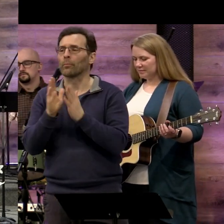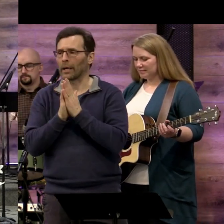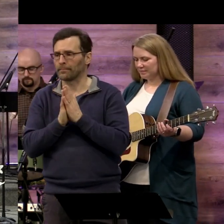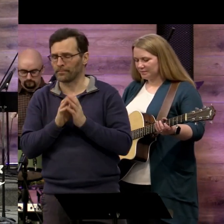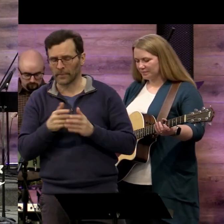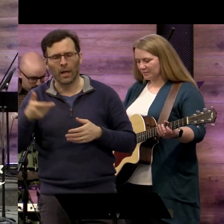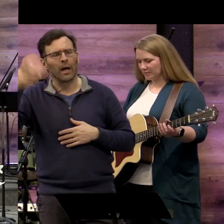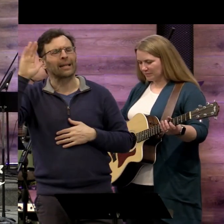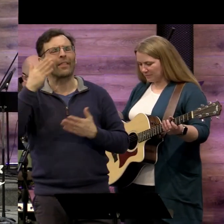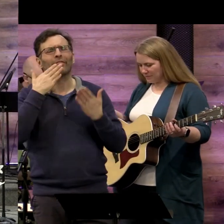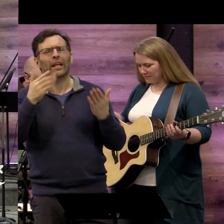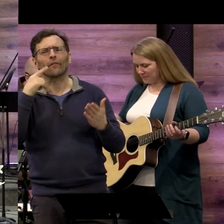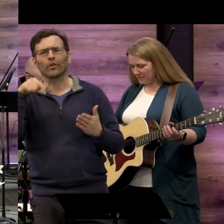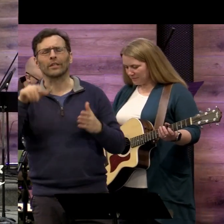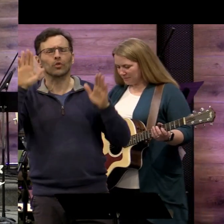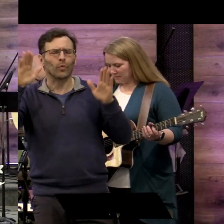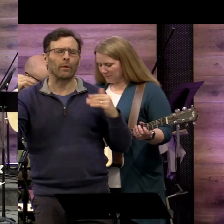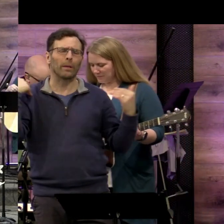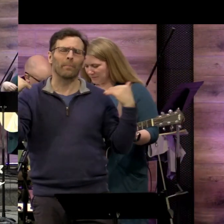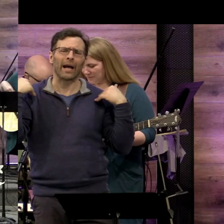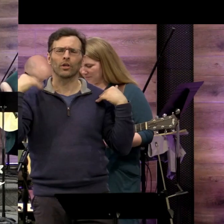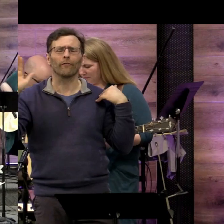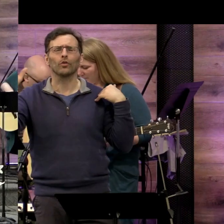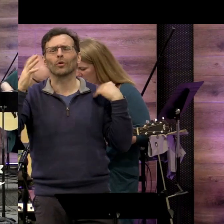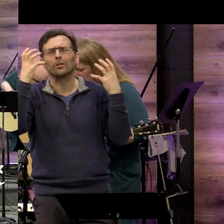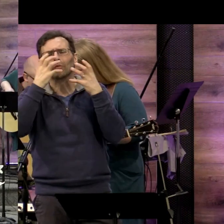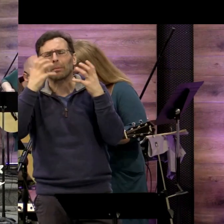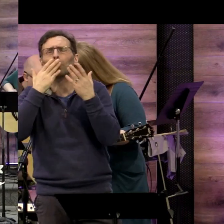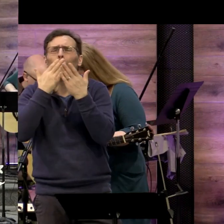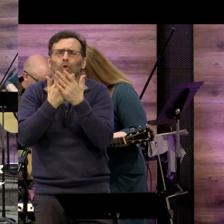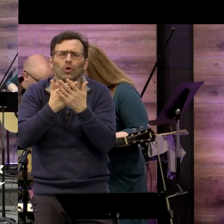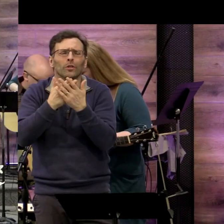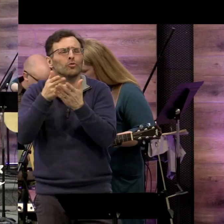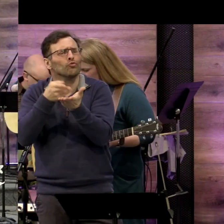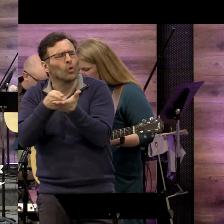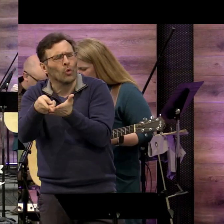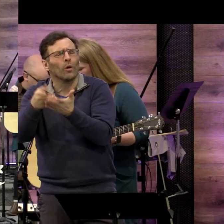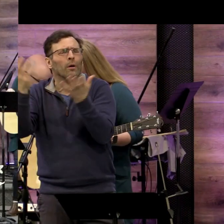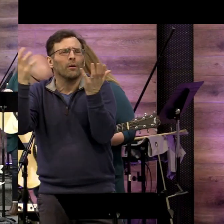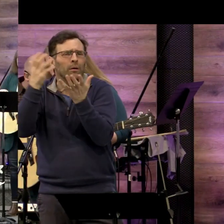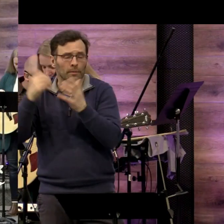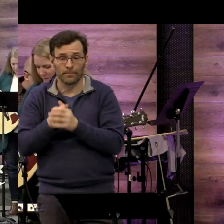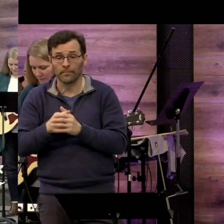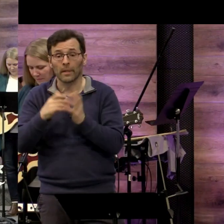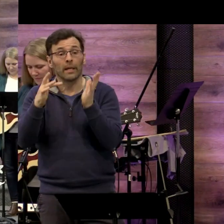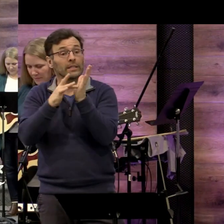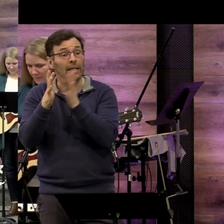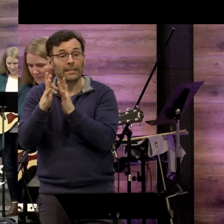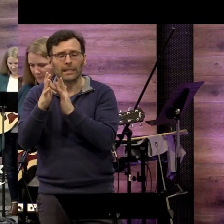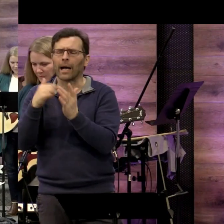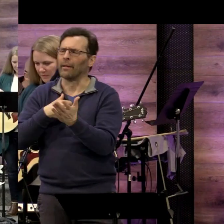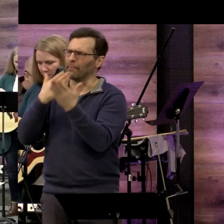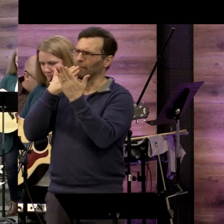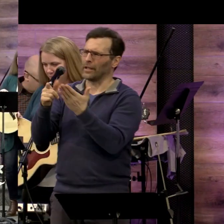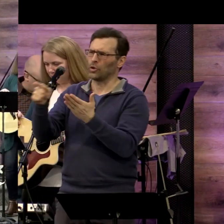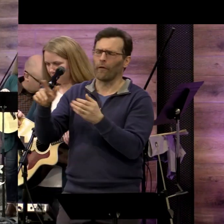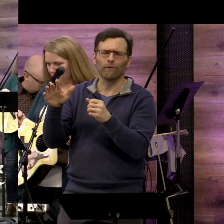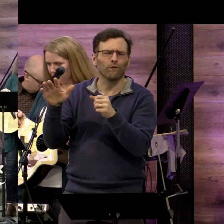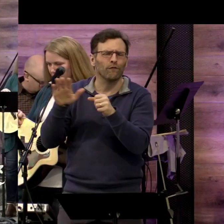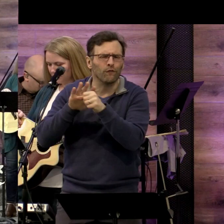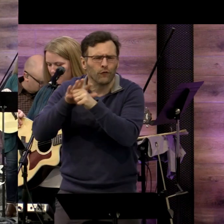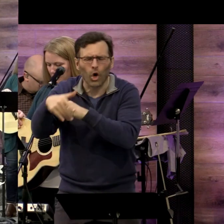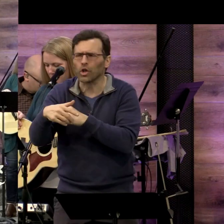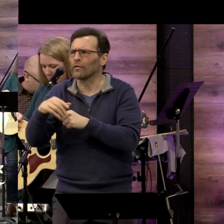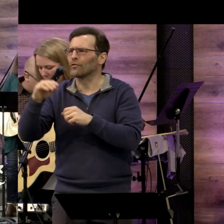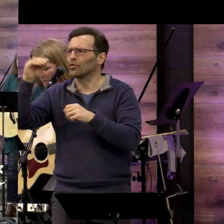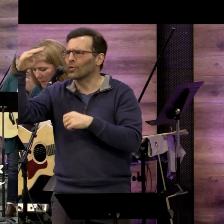God, thank you for this great reminder of your incredible goodness and truth. Jesus, I thank you that you are so full of grace